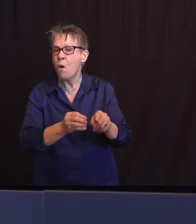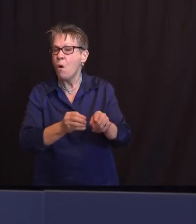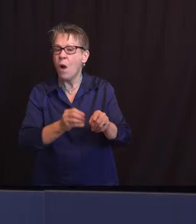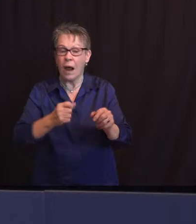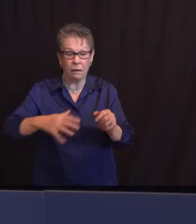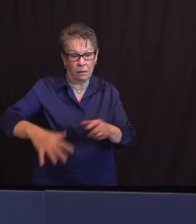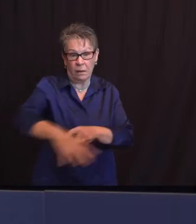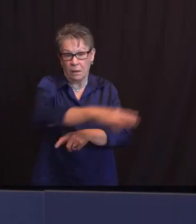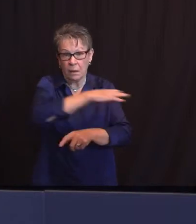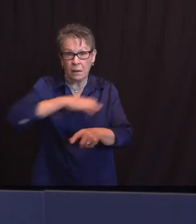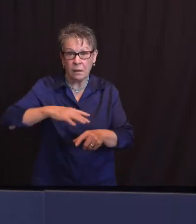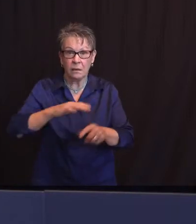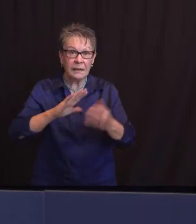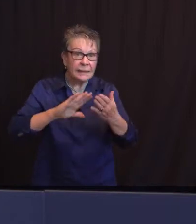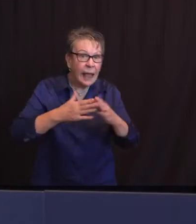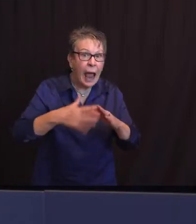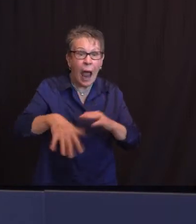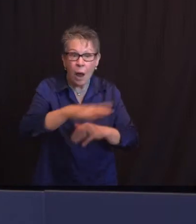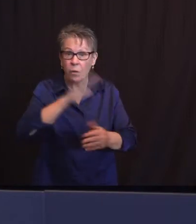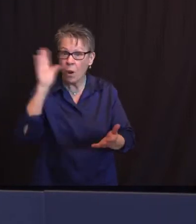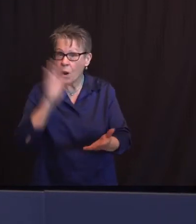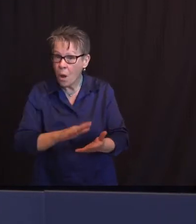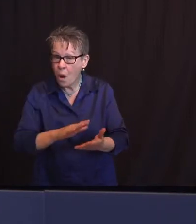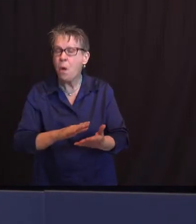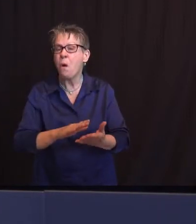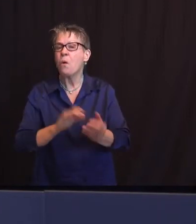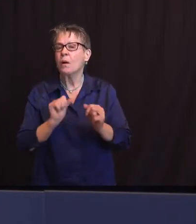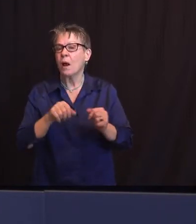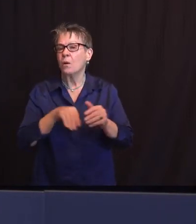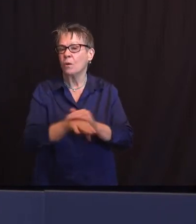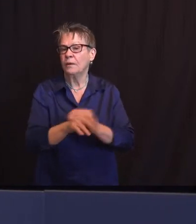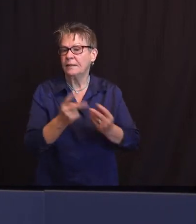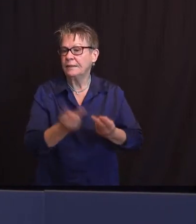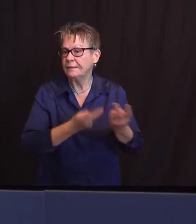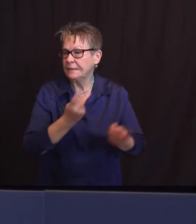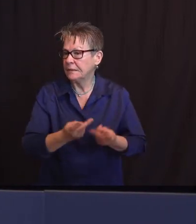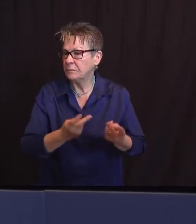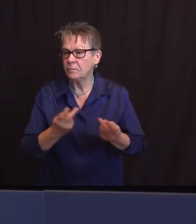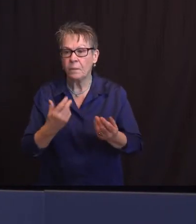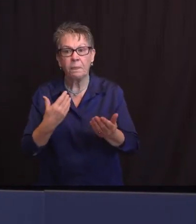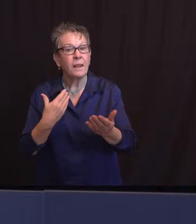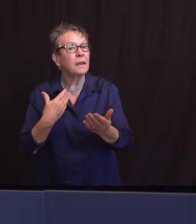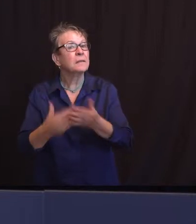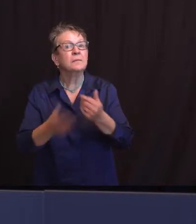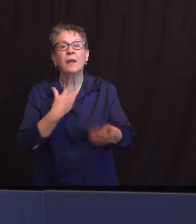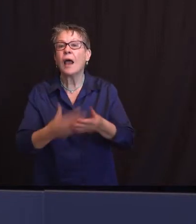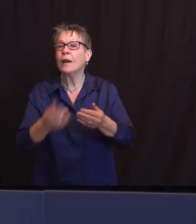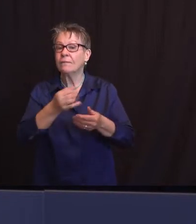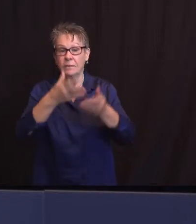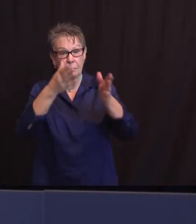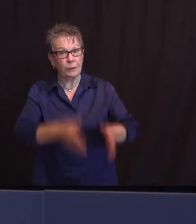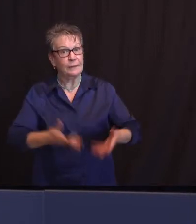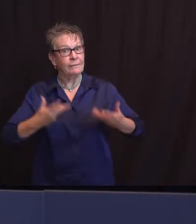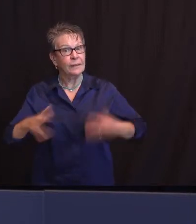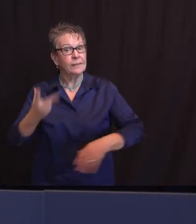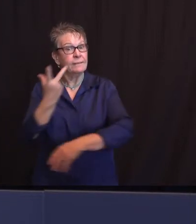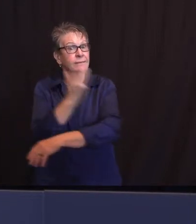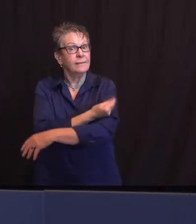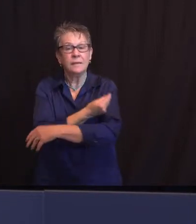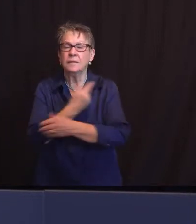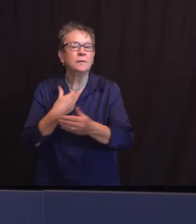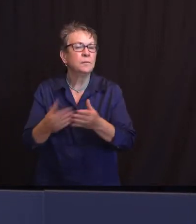residents regardless of vaccination status. In regions where the CALI score is high or very high, and less